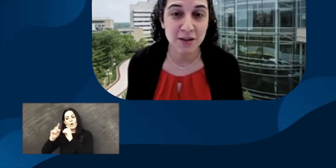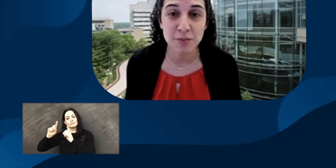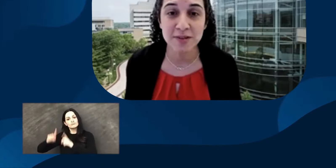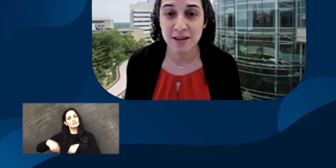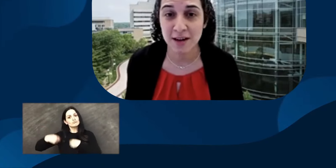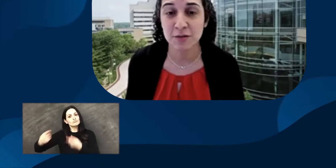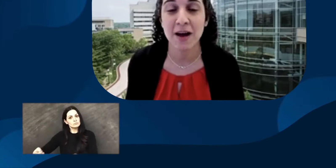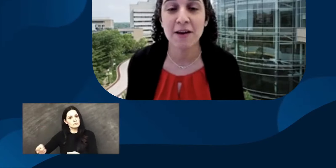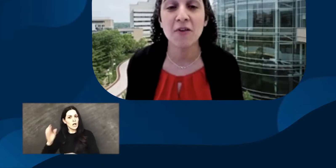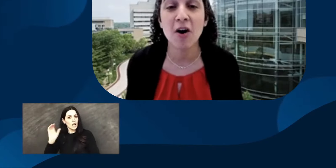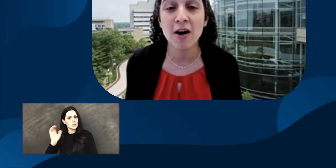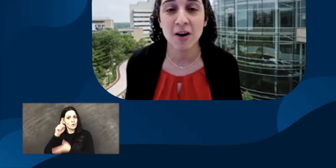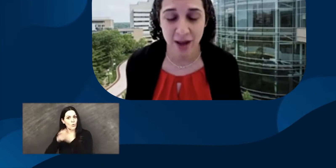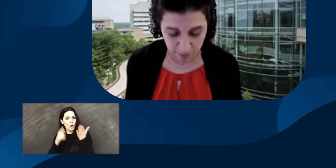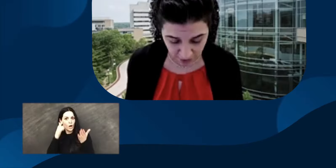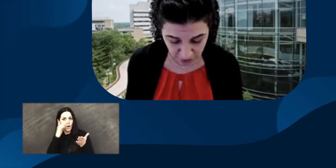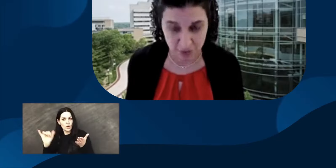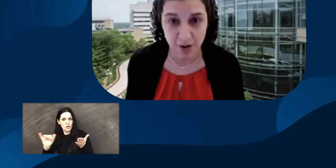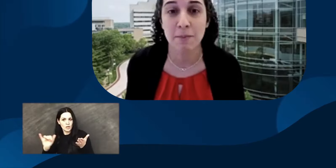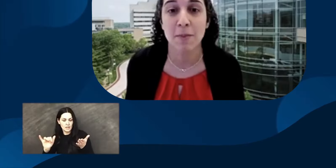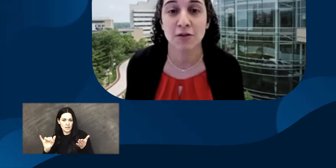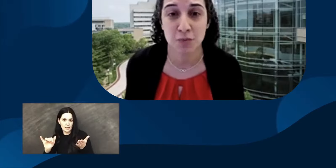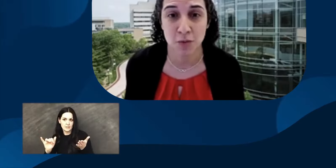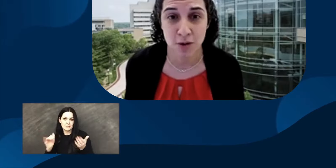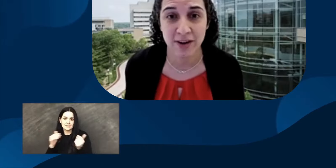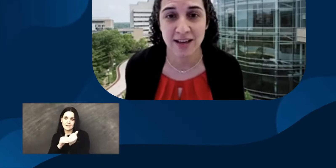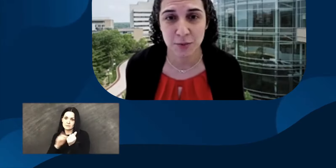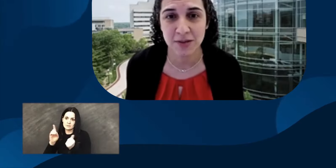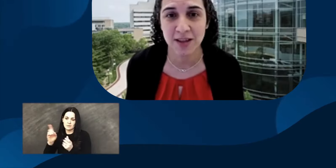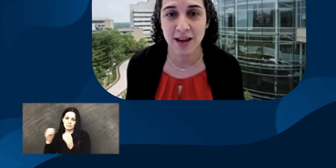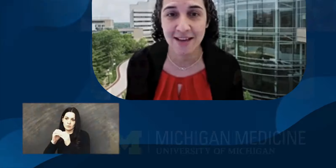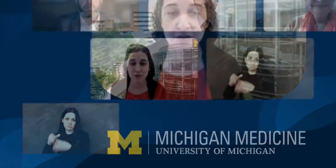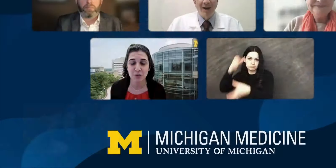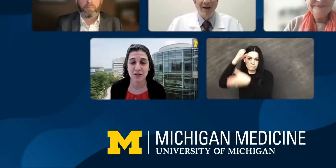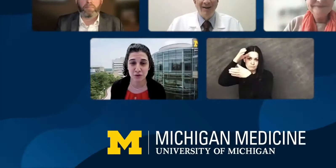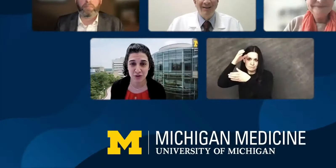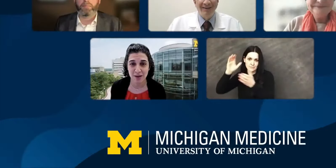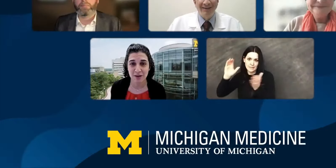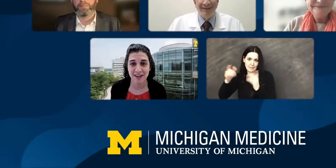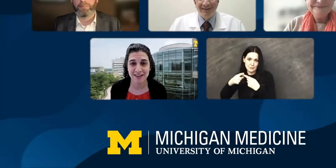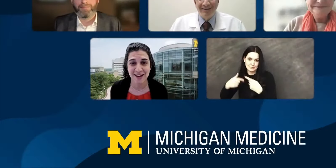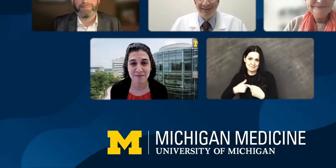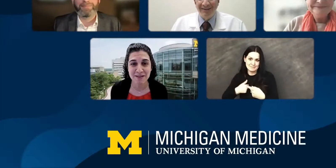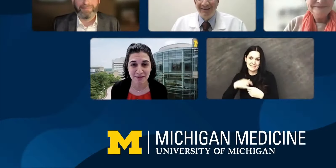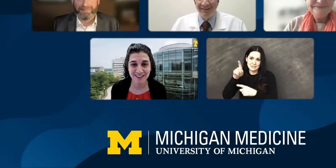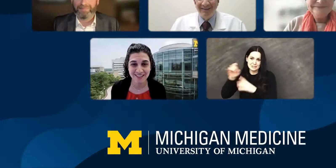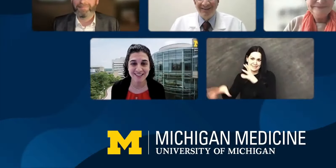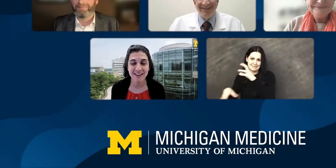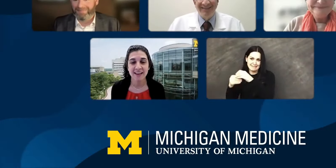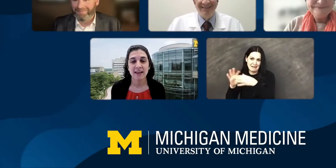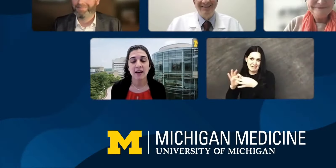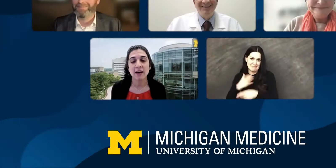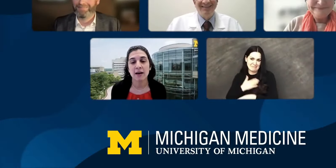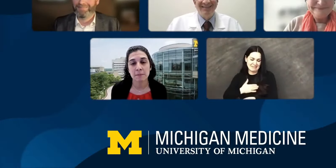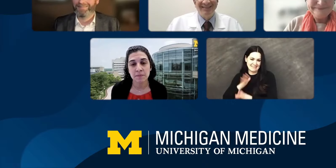has been. And Dr. Bisognano is by far and away much, much more of an expert than I, so he should chime in anytime he